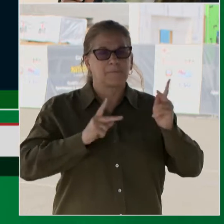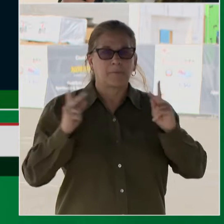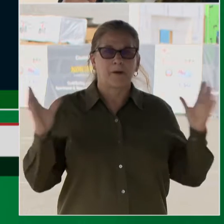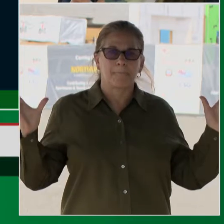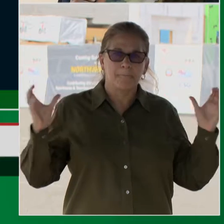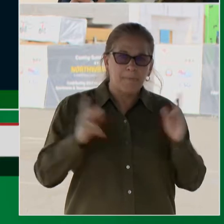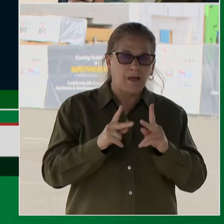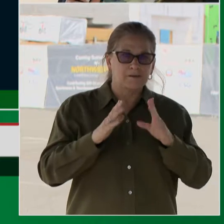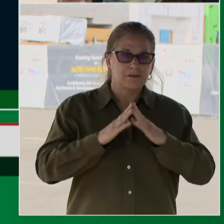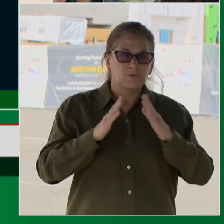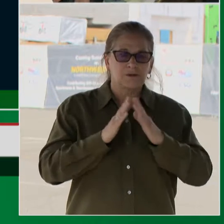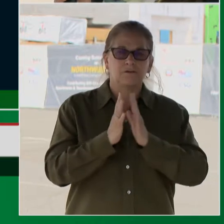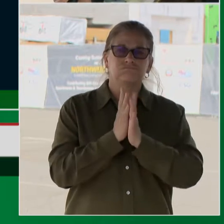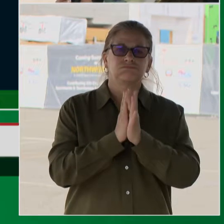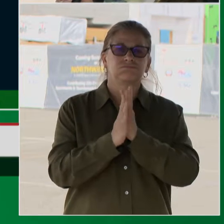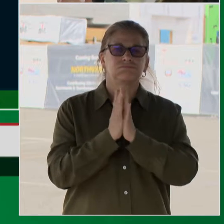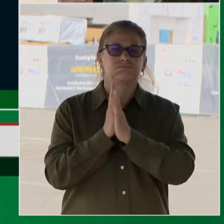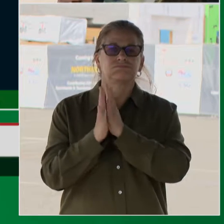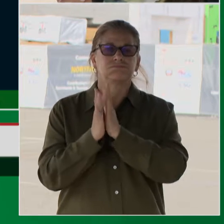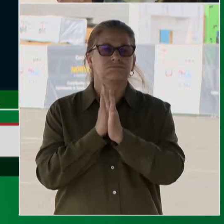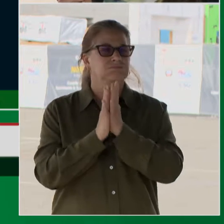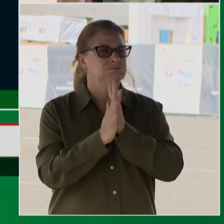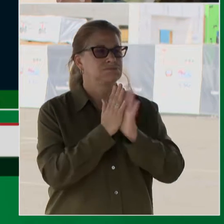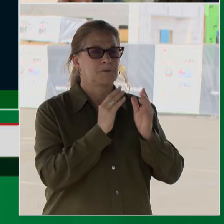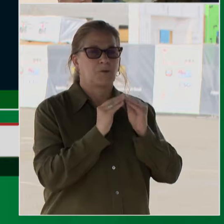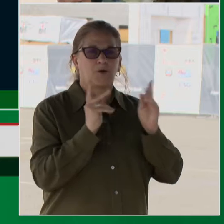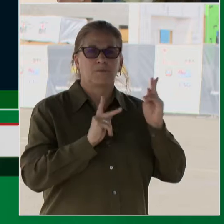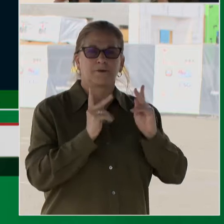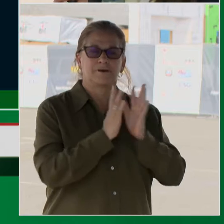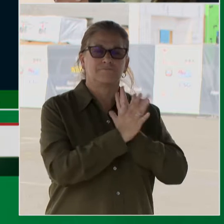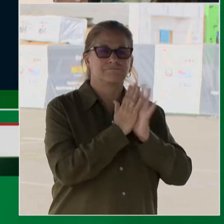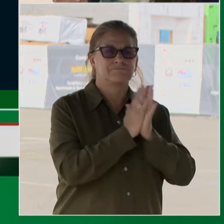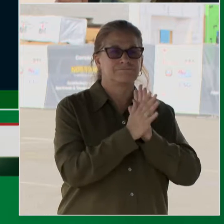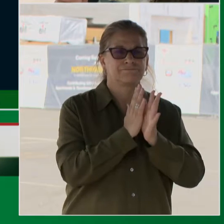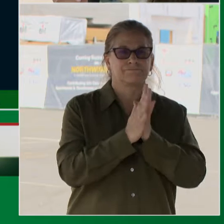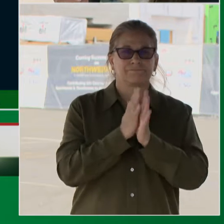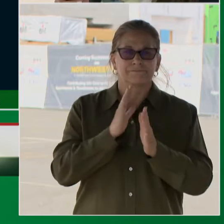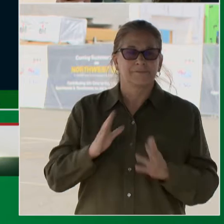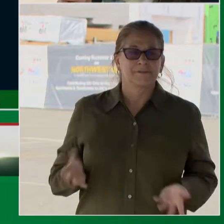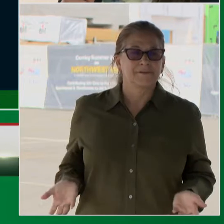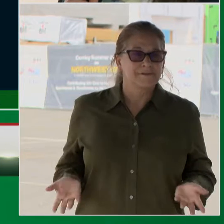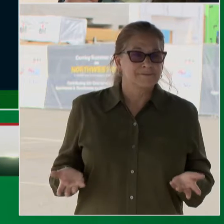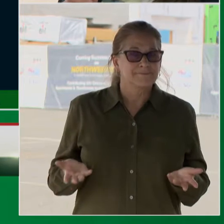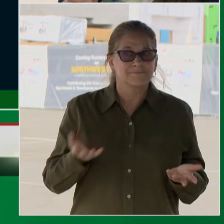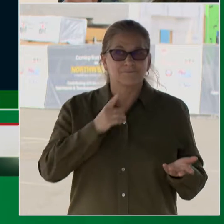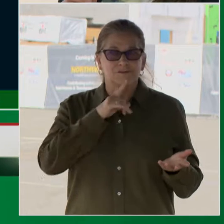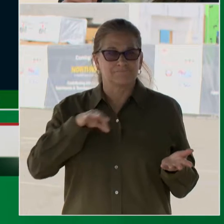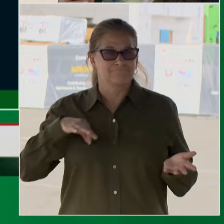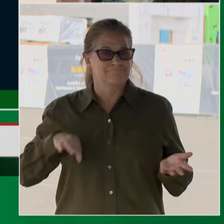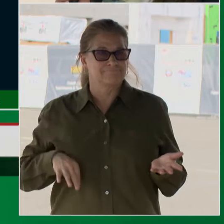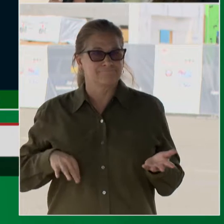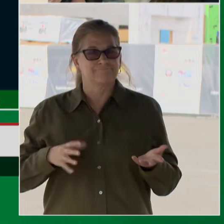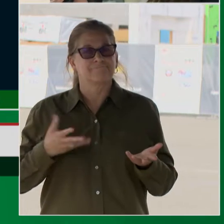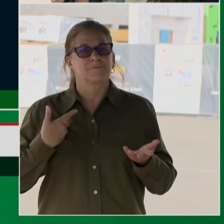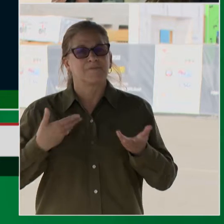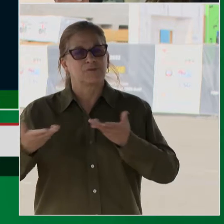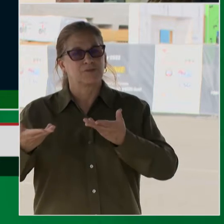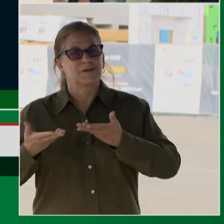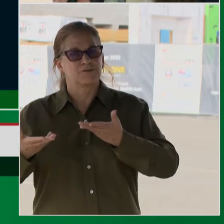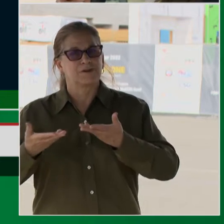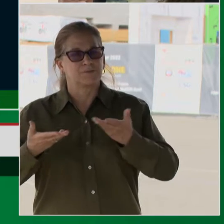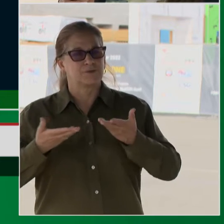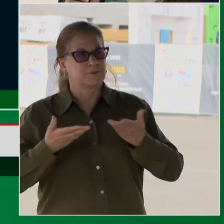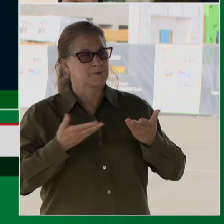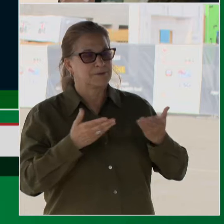and other employment centers and really restarting our growth engine, because we know that the revenue that businesses bring in is really critical to